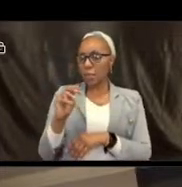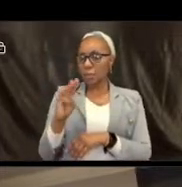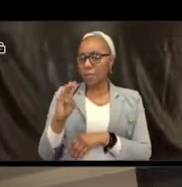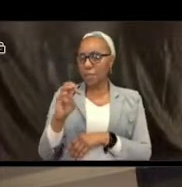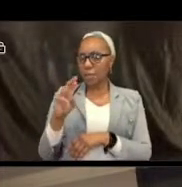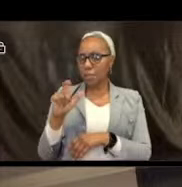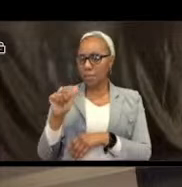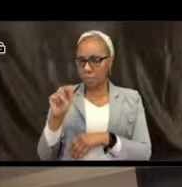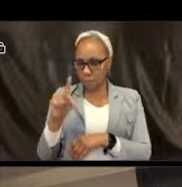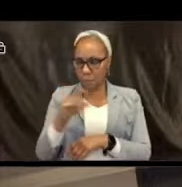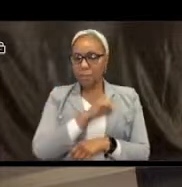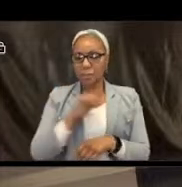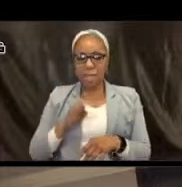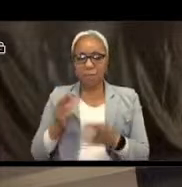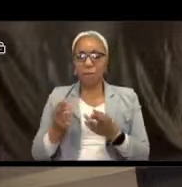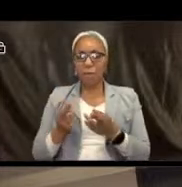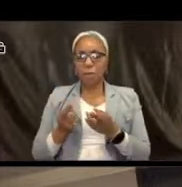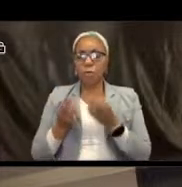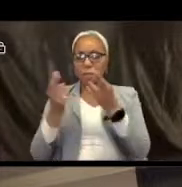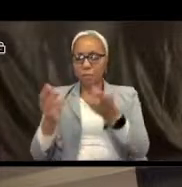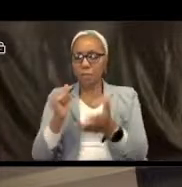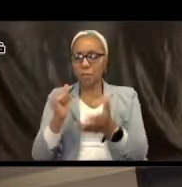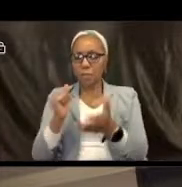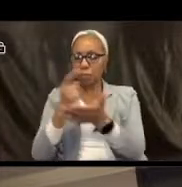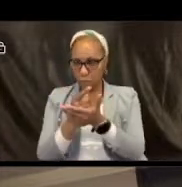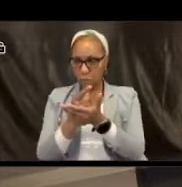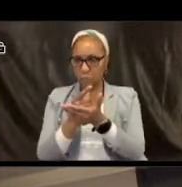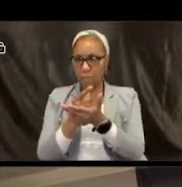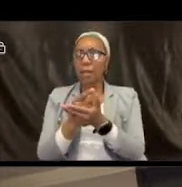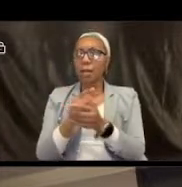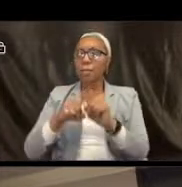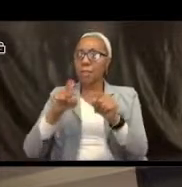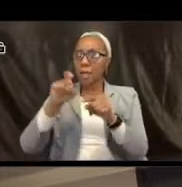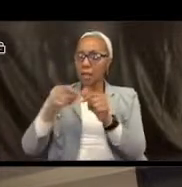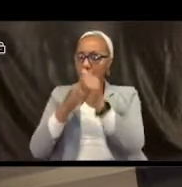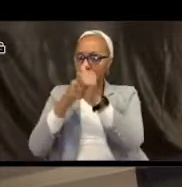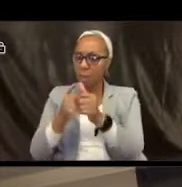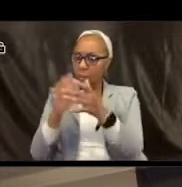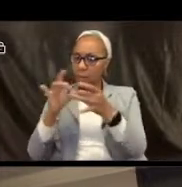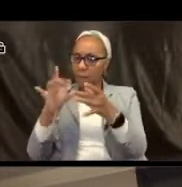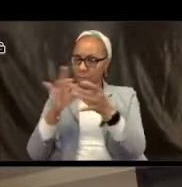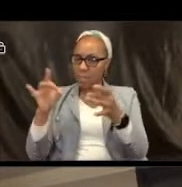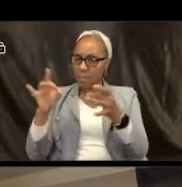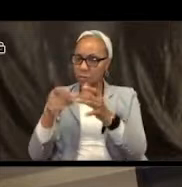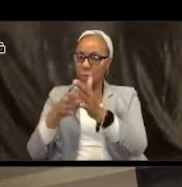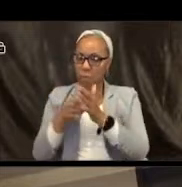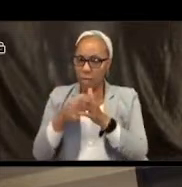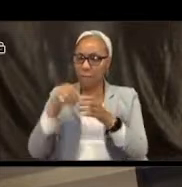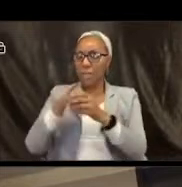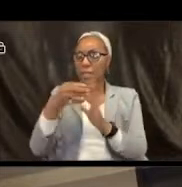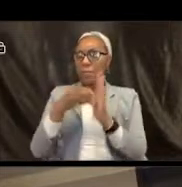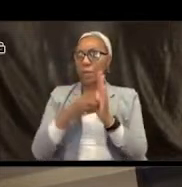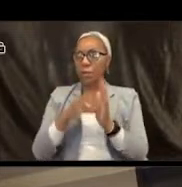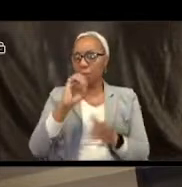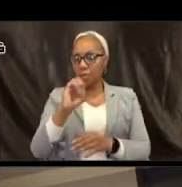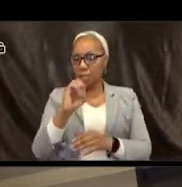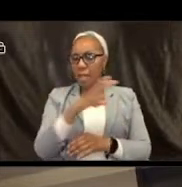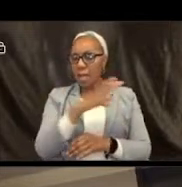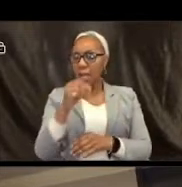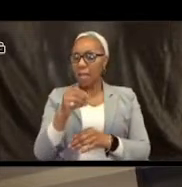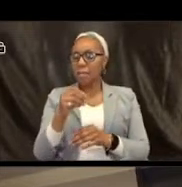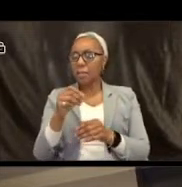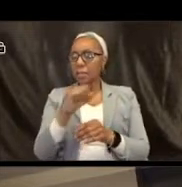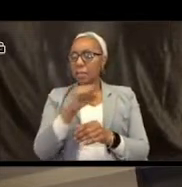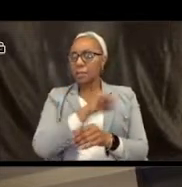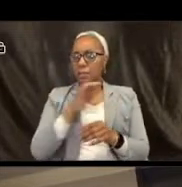recommends approval of the requested conditional use permit, subject to compliance with the comments and conditions outlined in paragraph E and the staff analysis